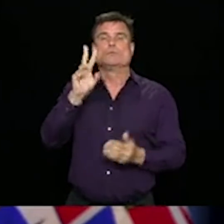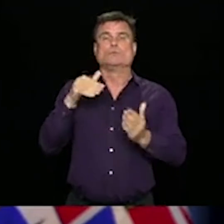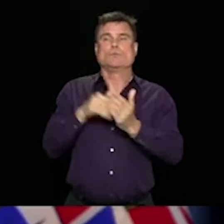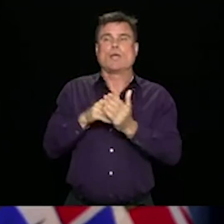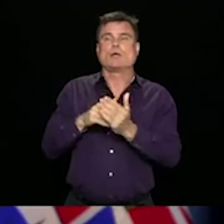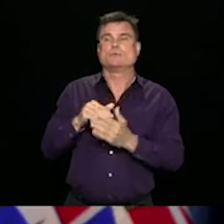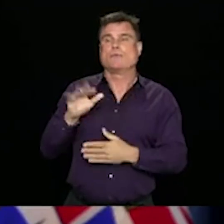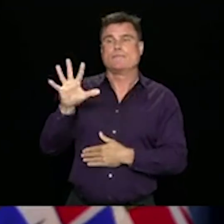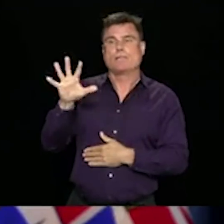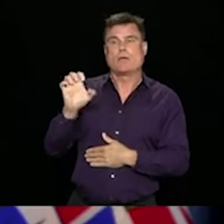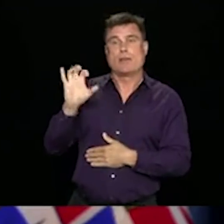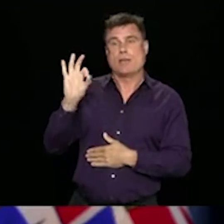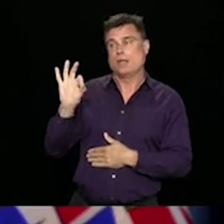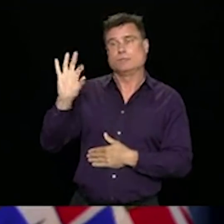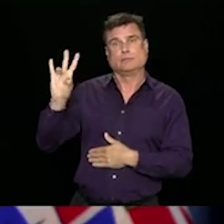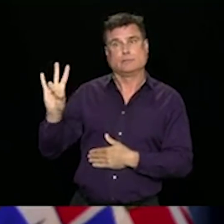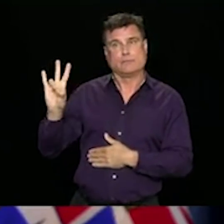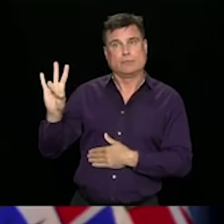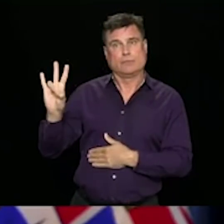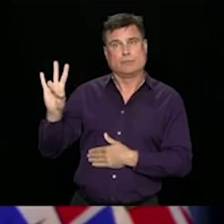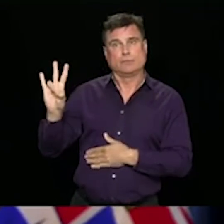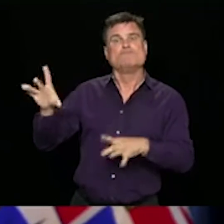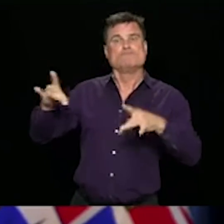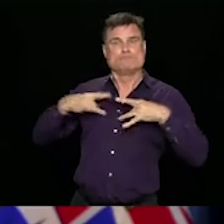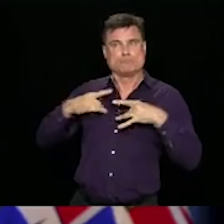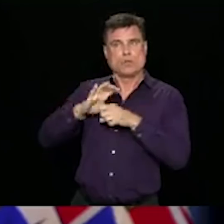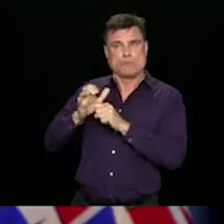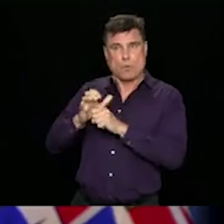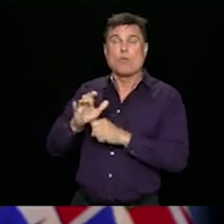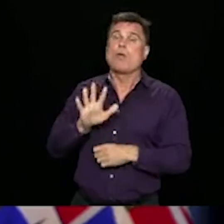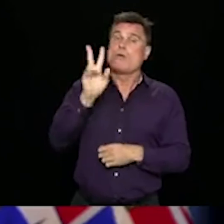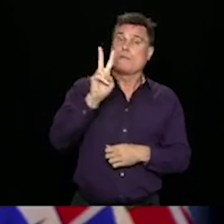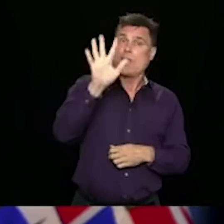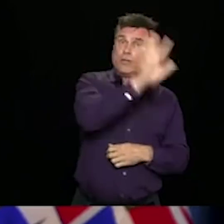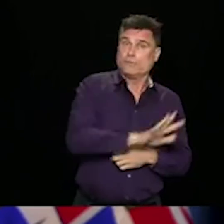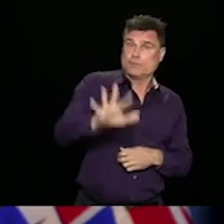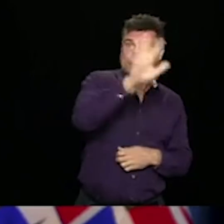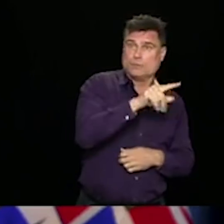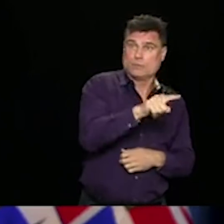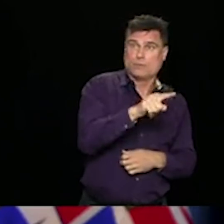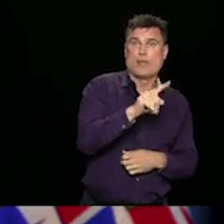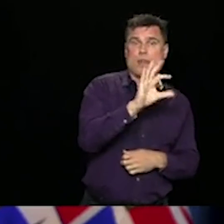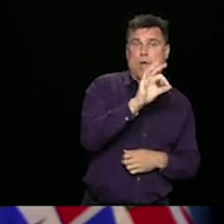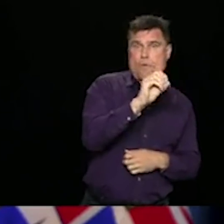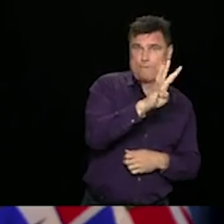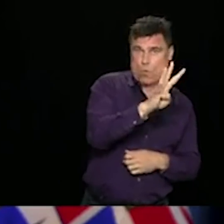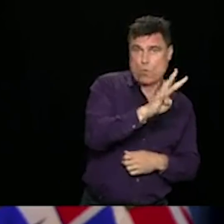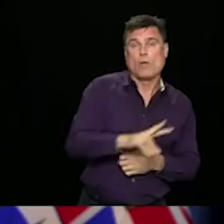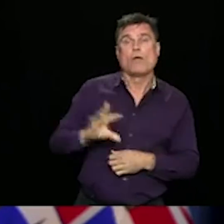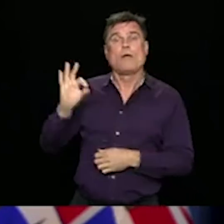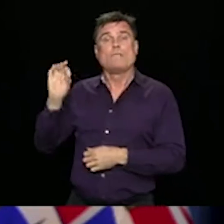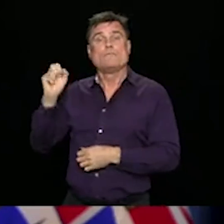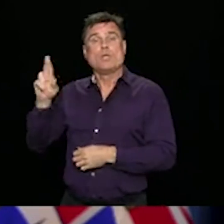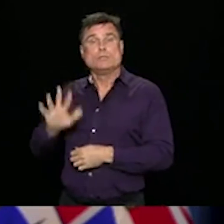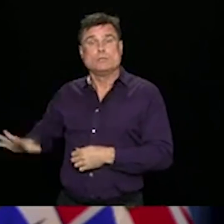2,597 people in British Columbia. And that includes 904 in the Vancouver Coastal Health Region,